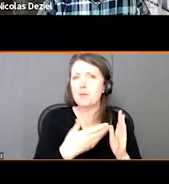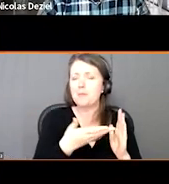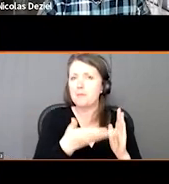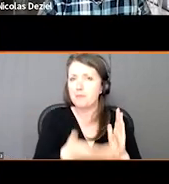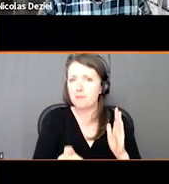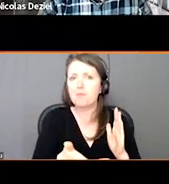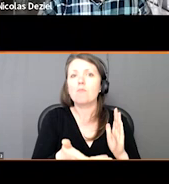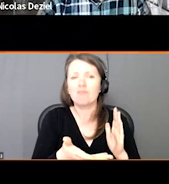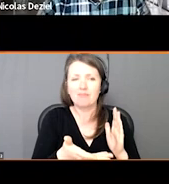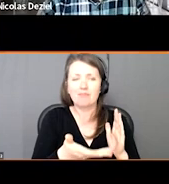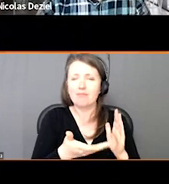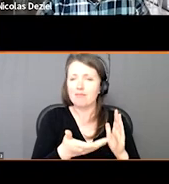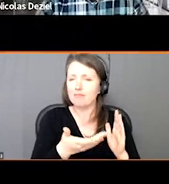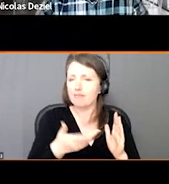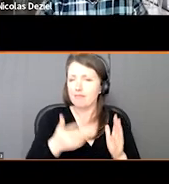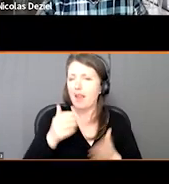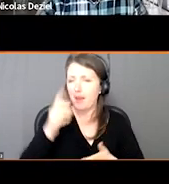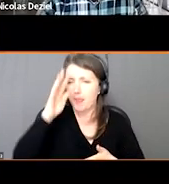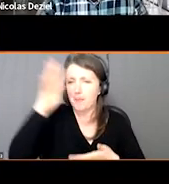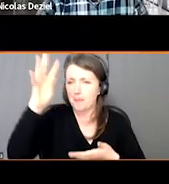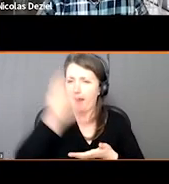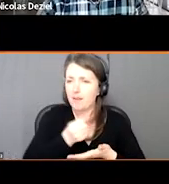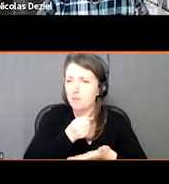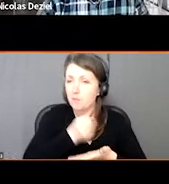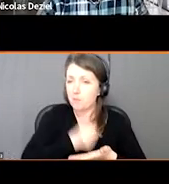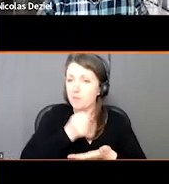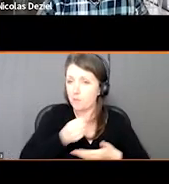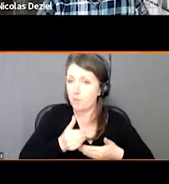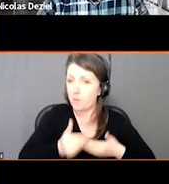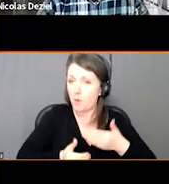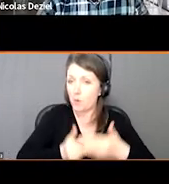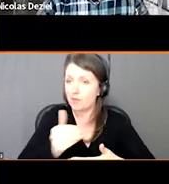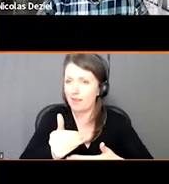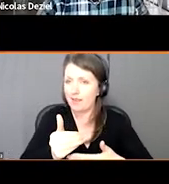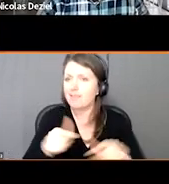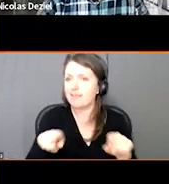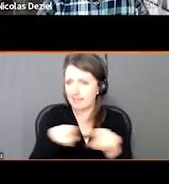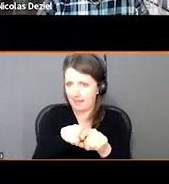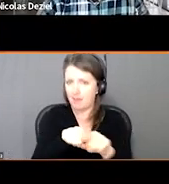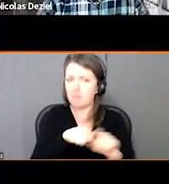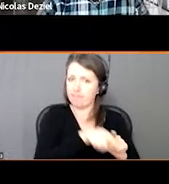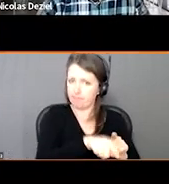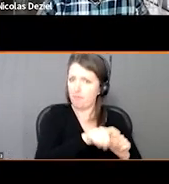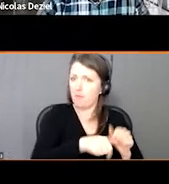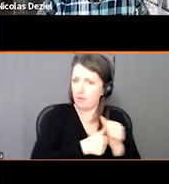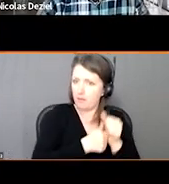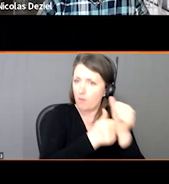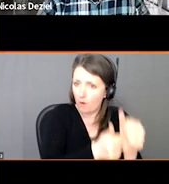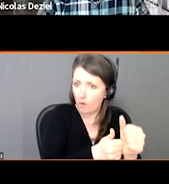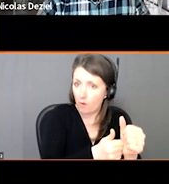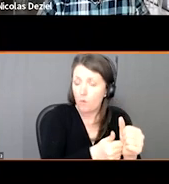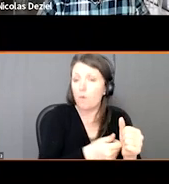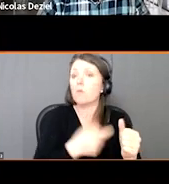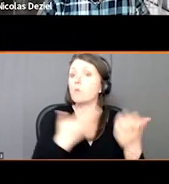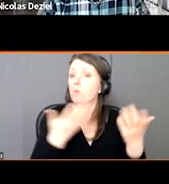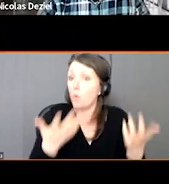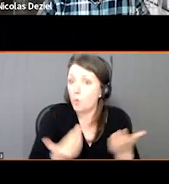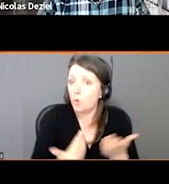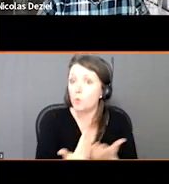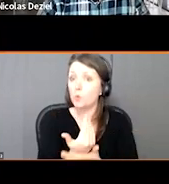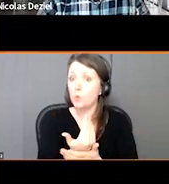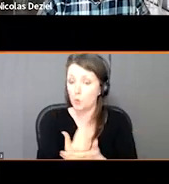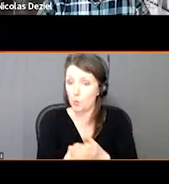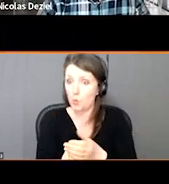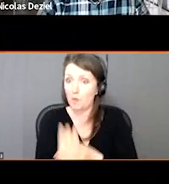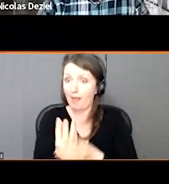patent process, very similar to the patent process. So it's about protecting new varieties of plants. And they're handled